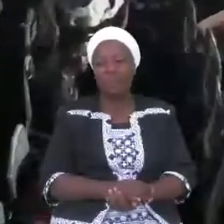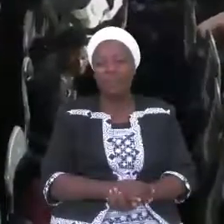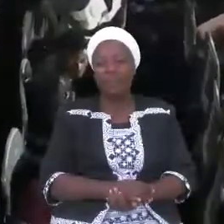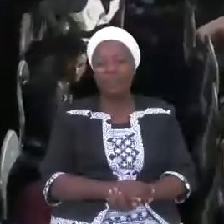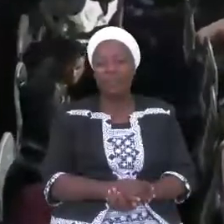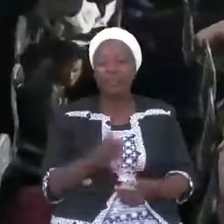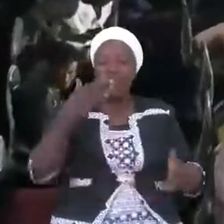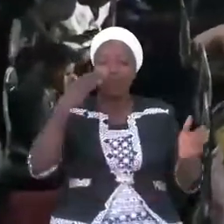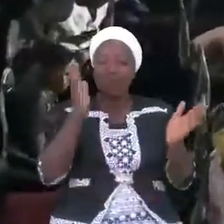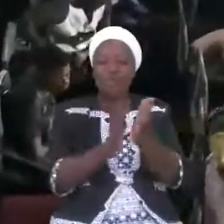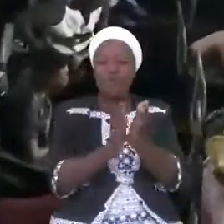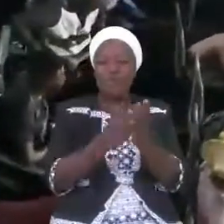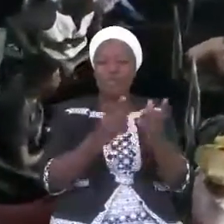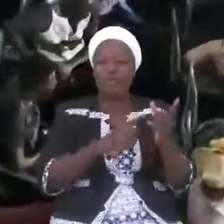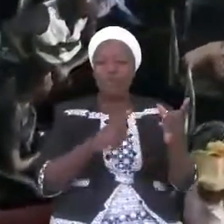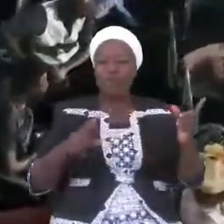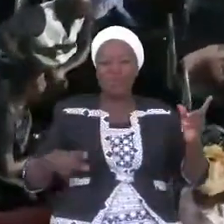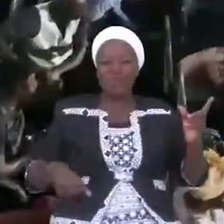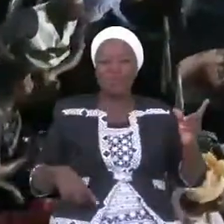Praise the Lord.